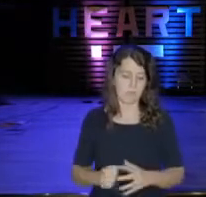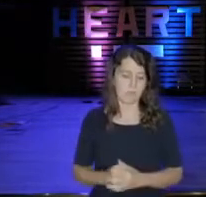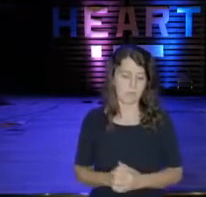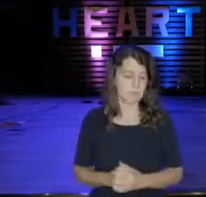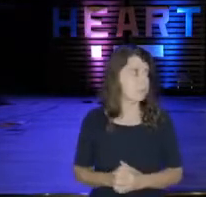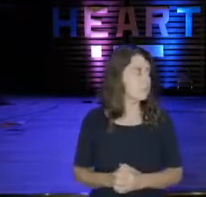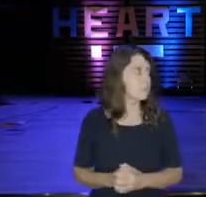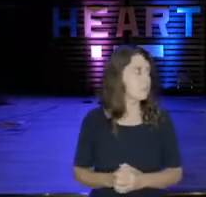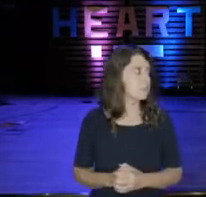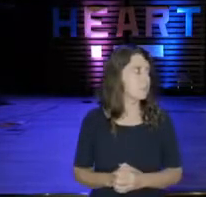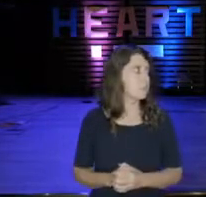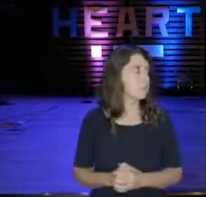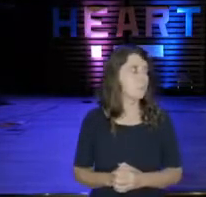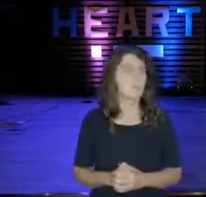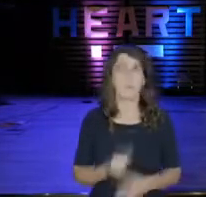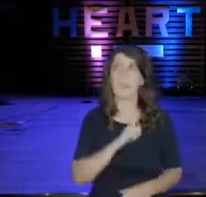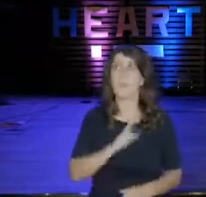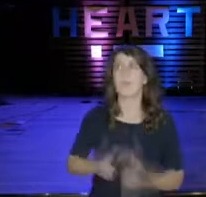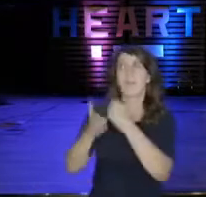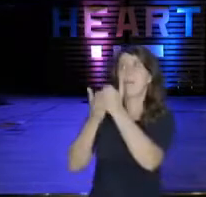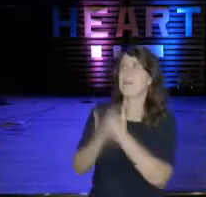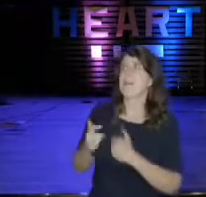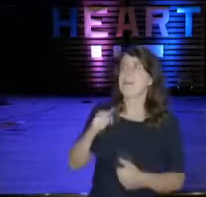Lord, help me not to be a surly Christian.